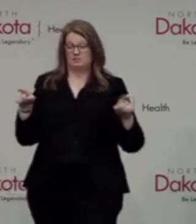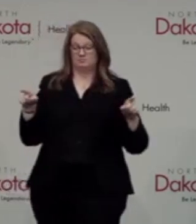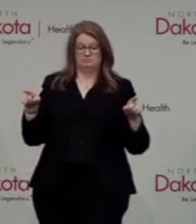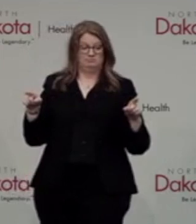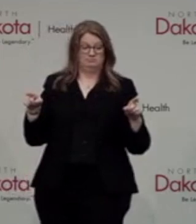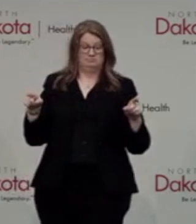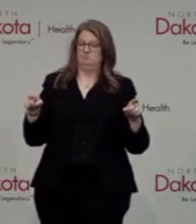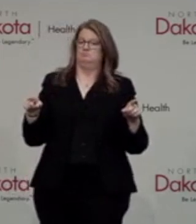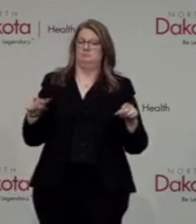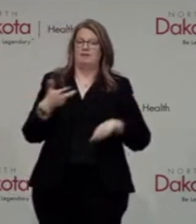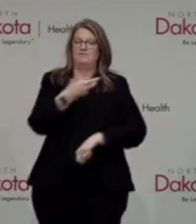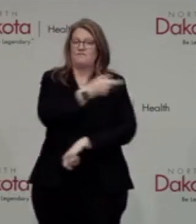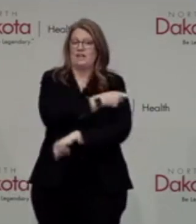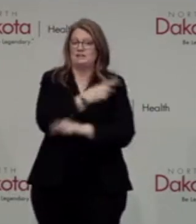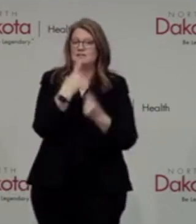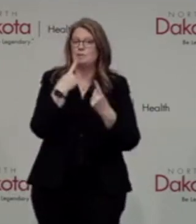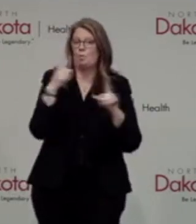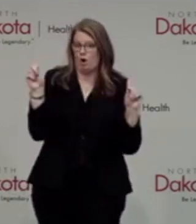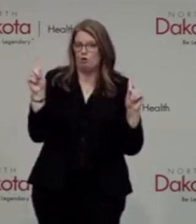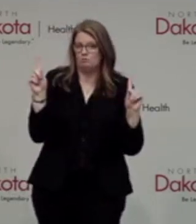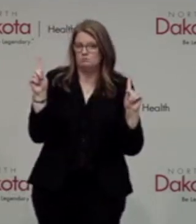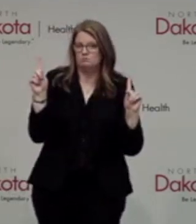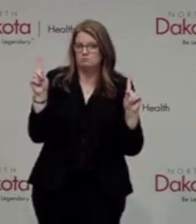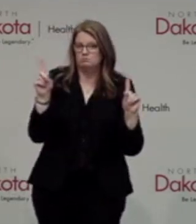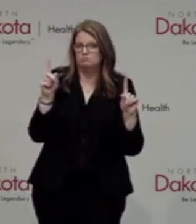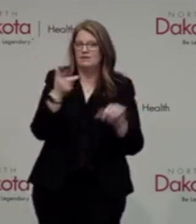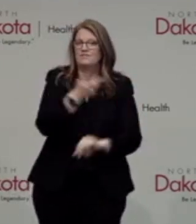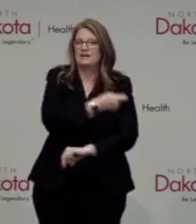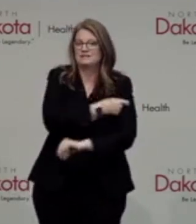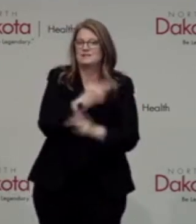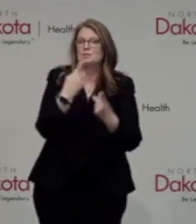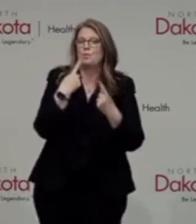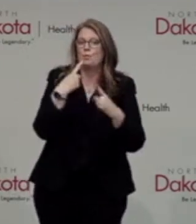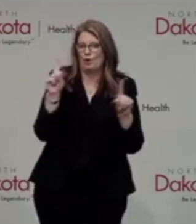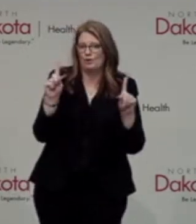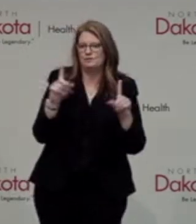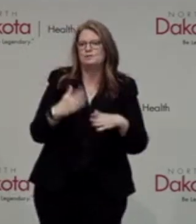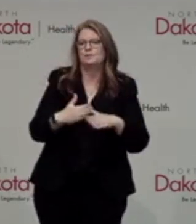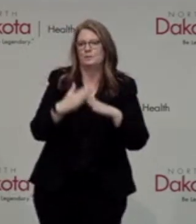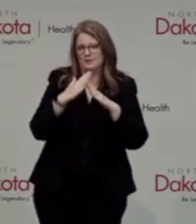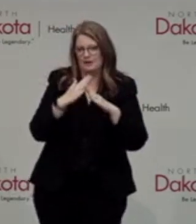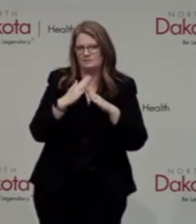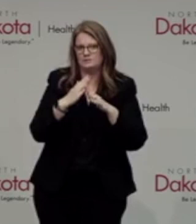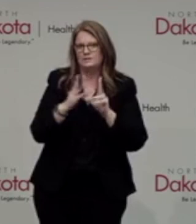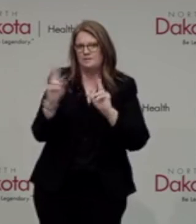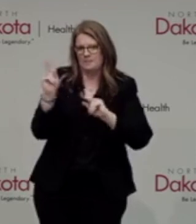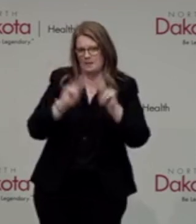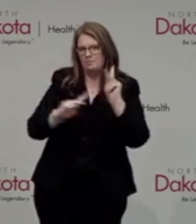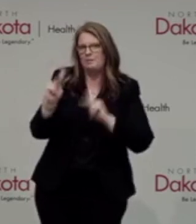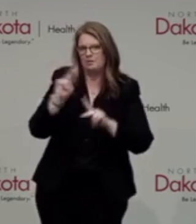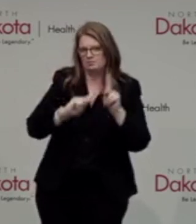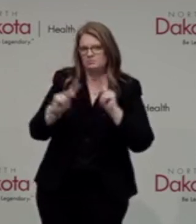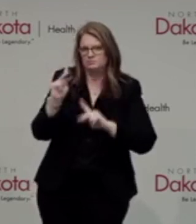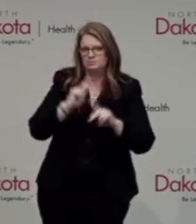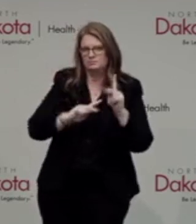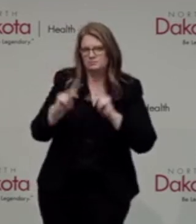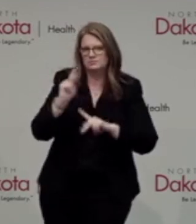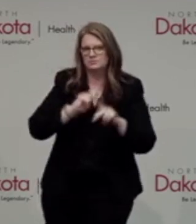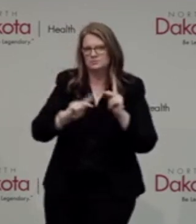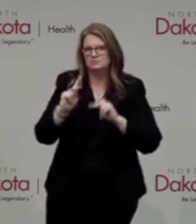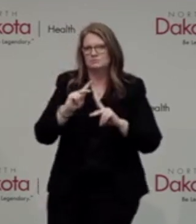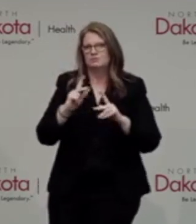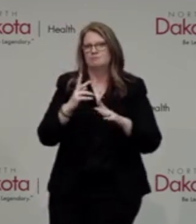the vaccines are working to protect our citizens from hospitalization and from